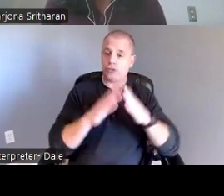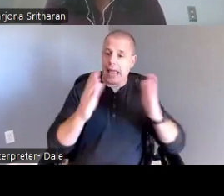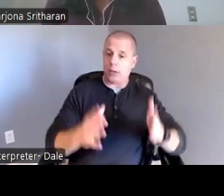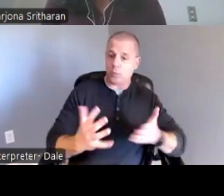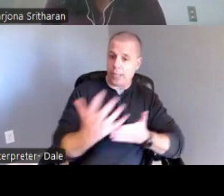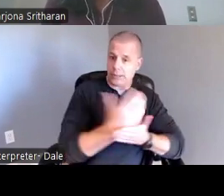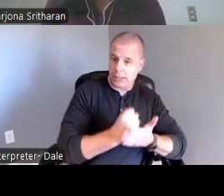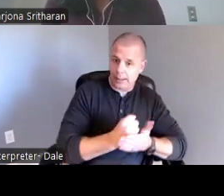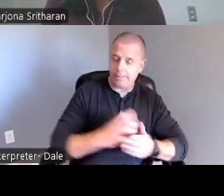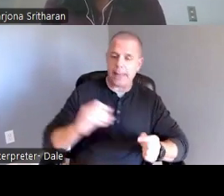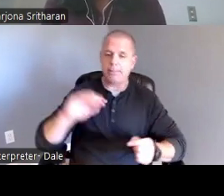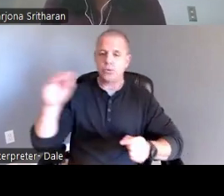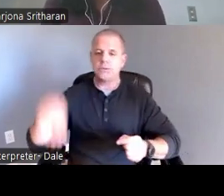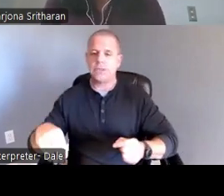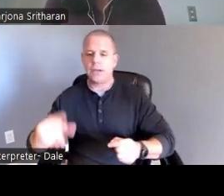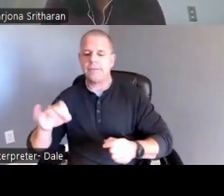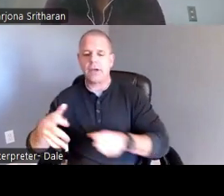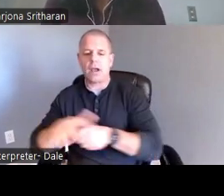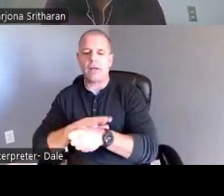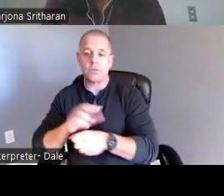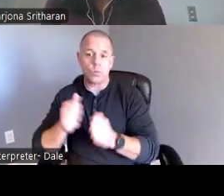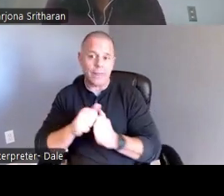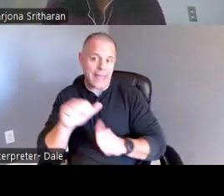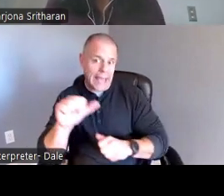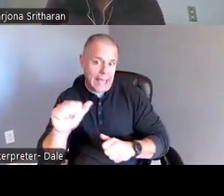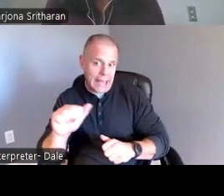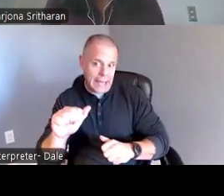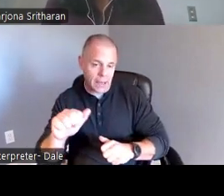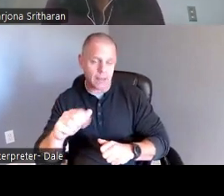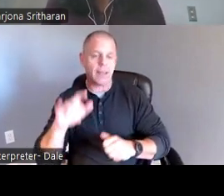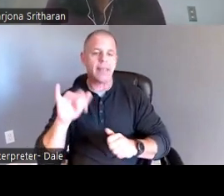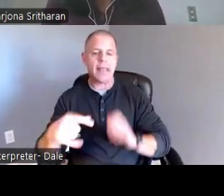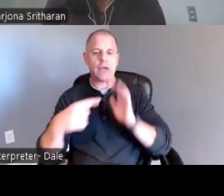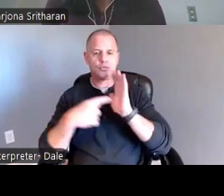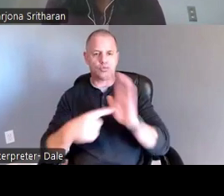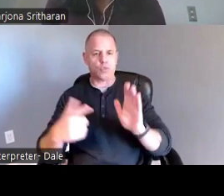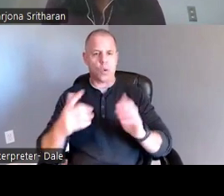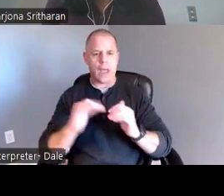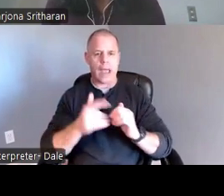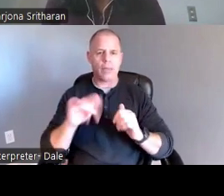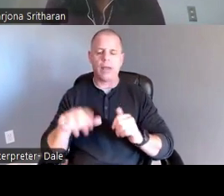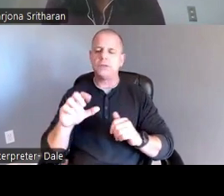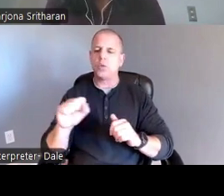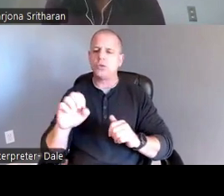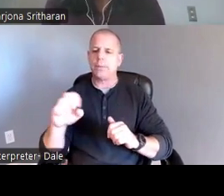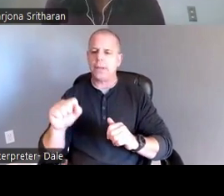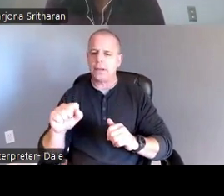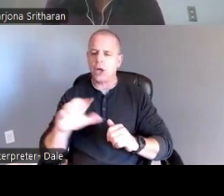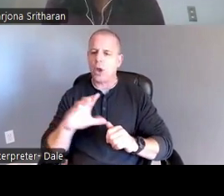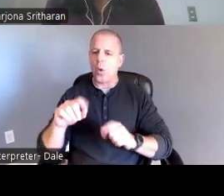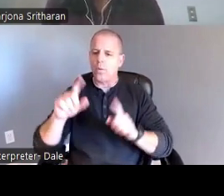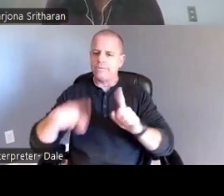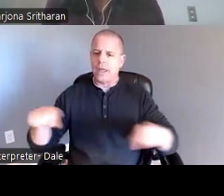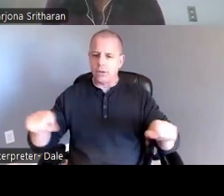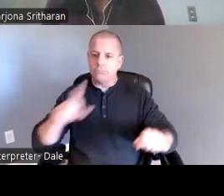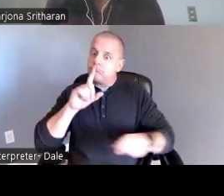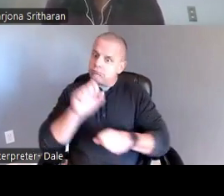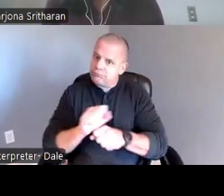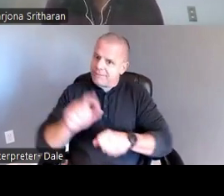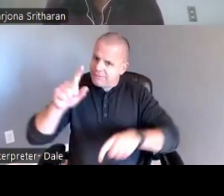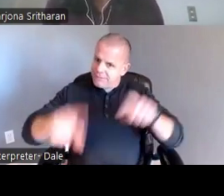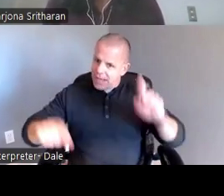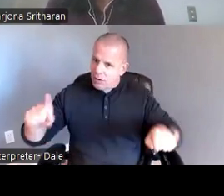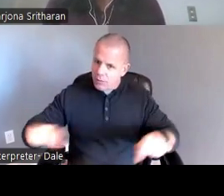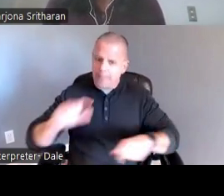of tract coverage by grade of A, which shows how these socioeconomic covariates do vary by